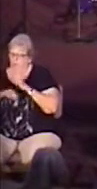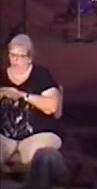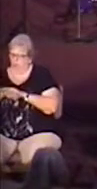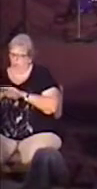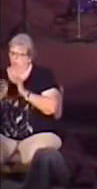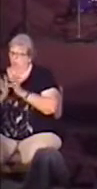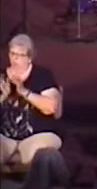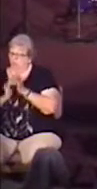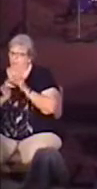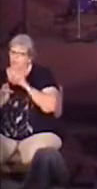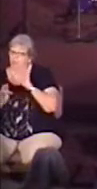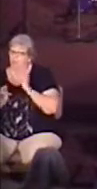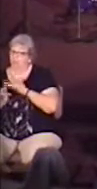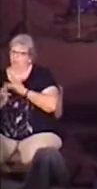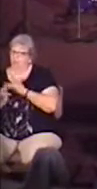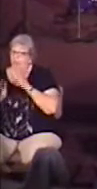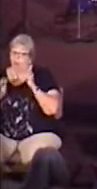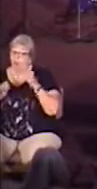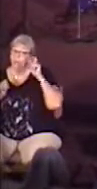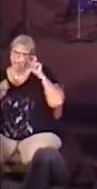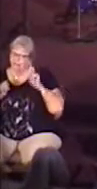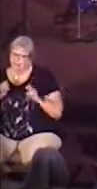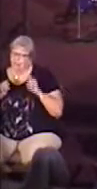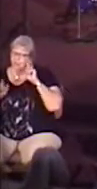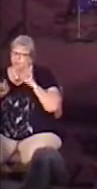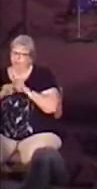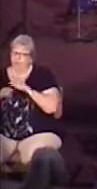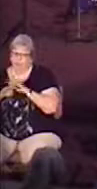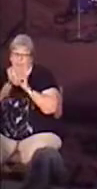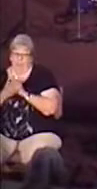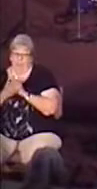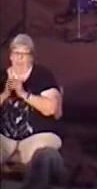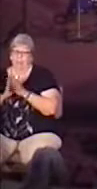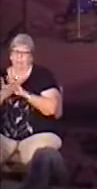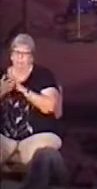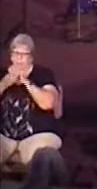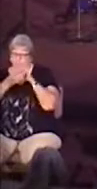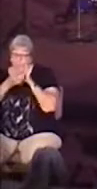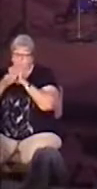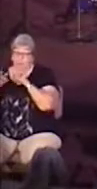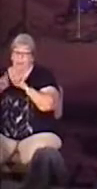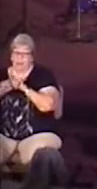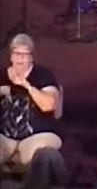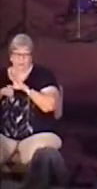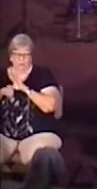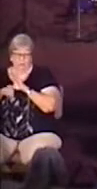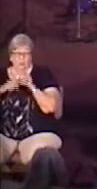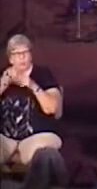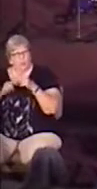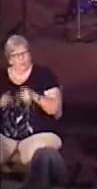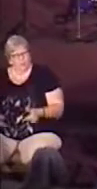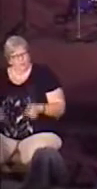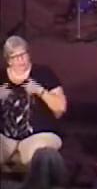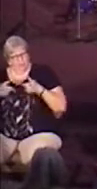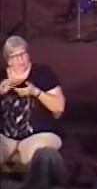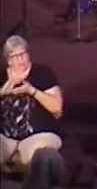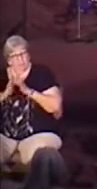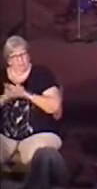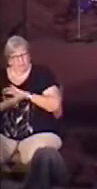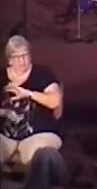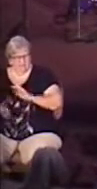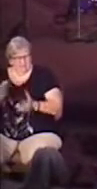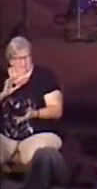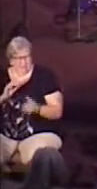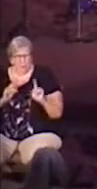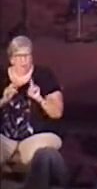Jesus is our hope, and we've got to agree on that in order to be unified as a church. You see, when life gets chaotic, where else are you